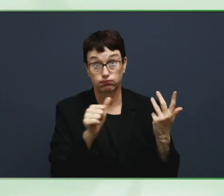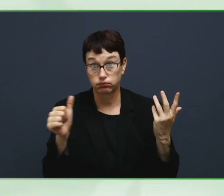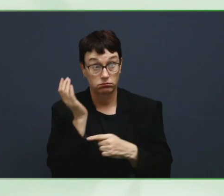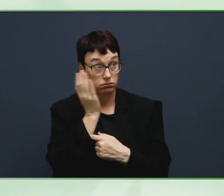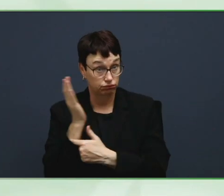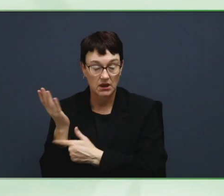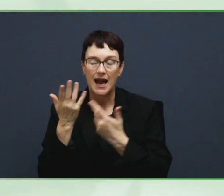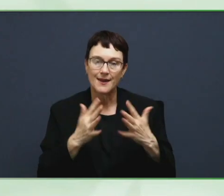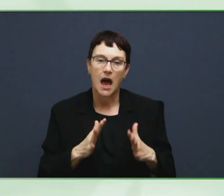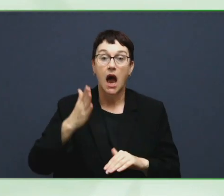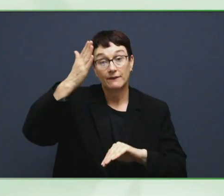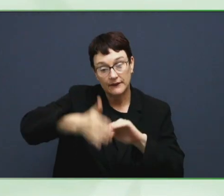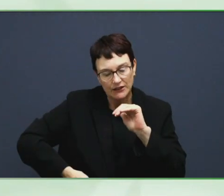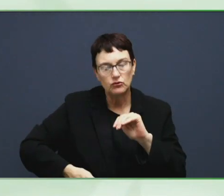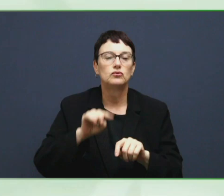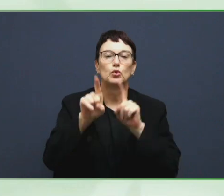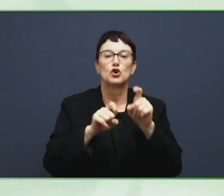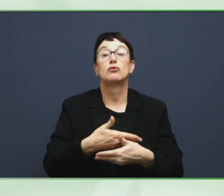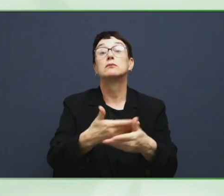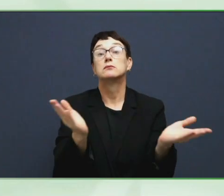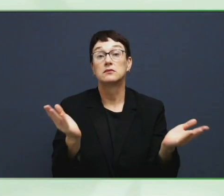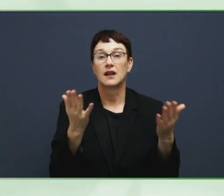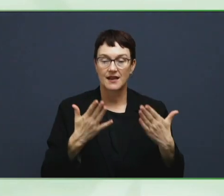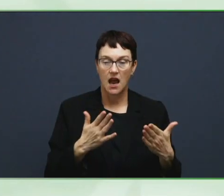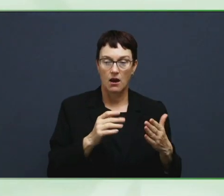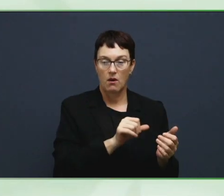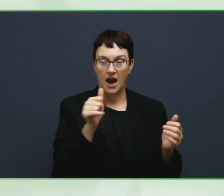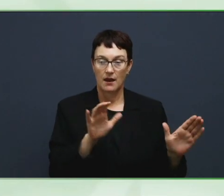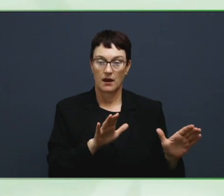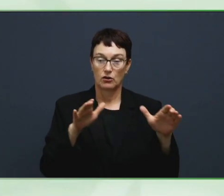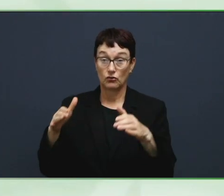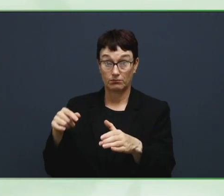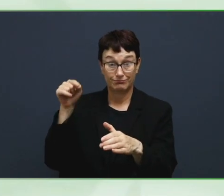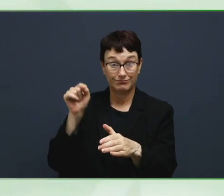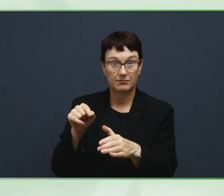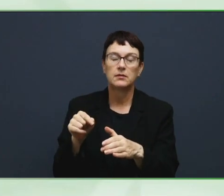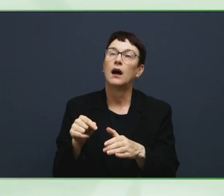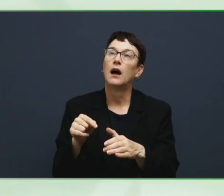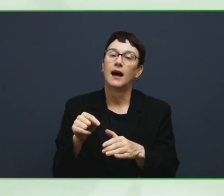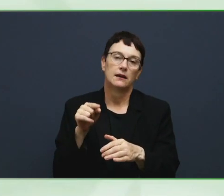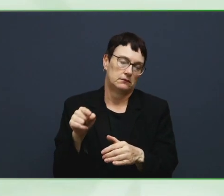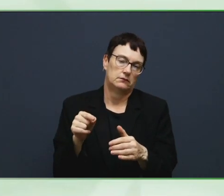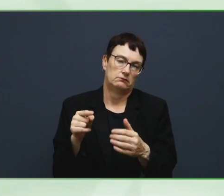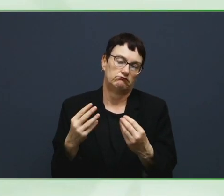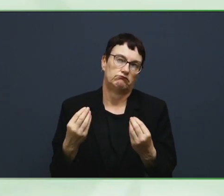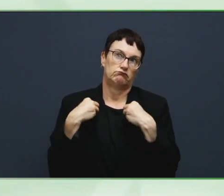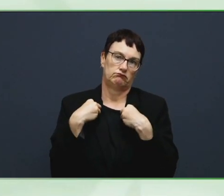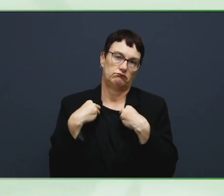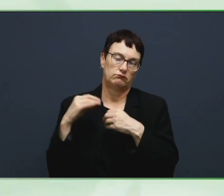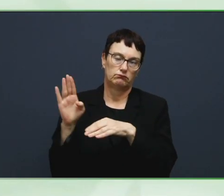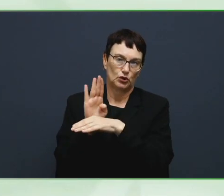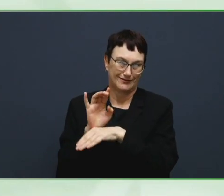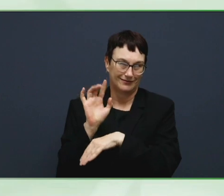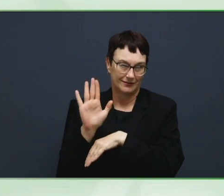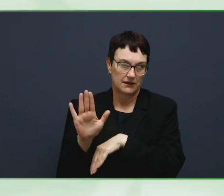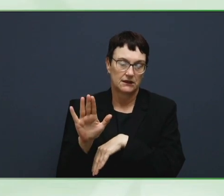So we're moving to another group that also works with and is in entrepreneurship in a slightly different way. Our next speaker